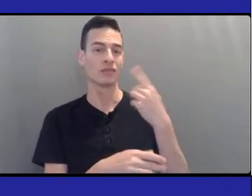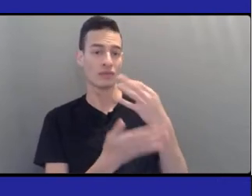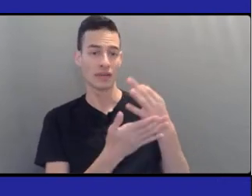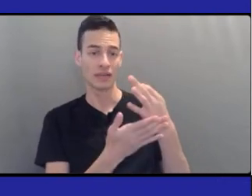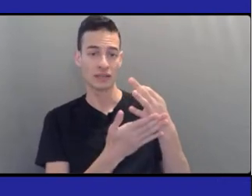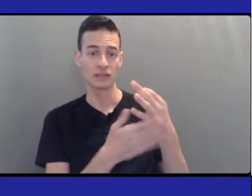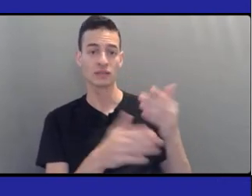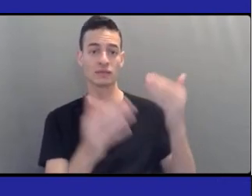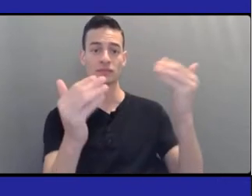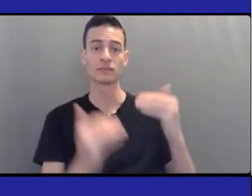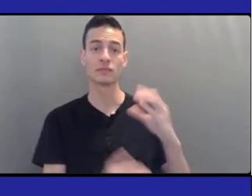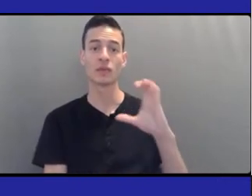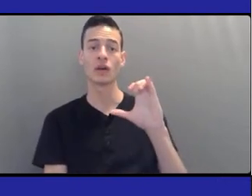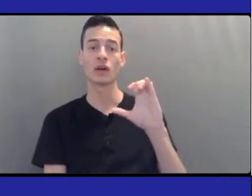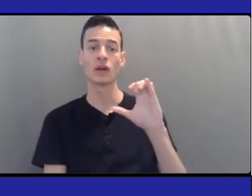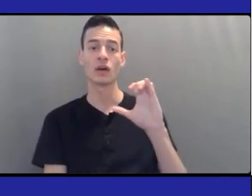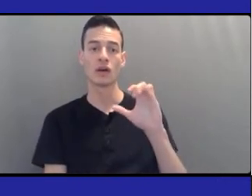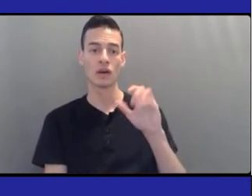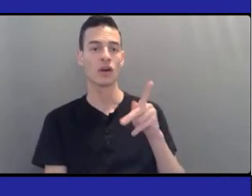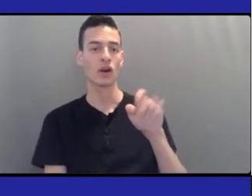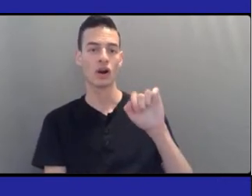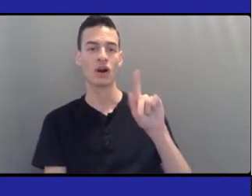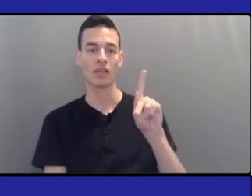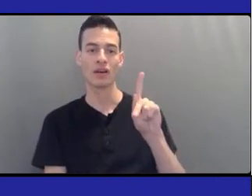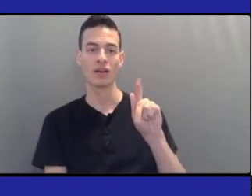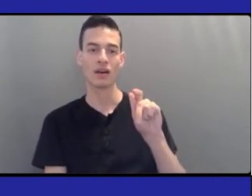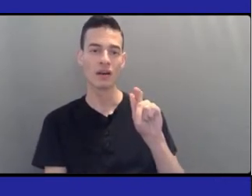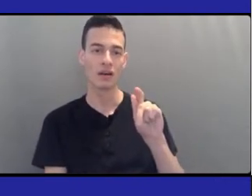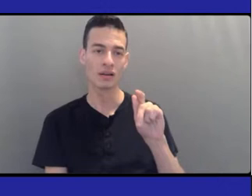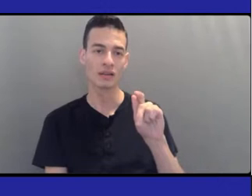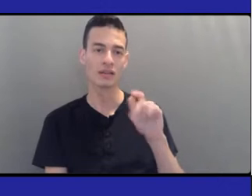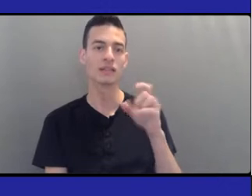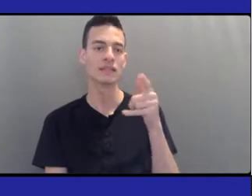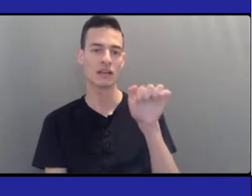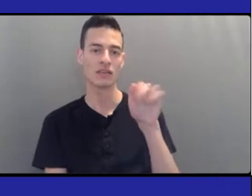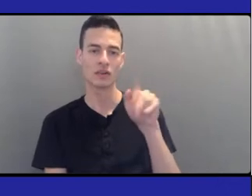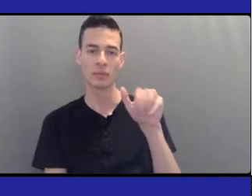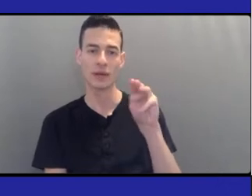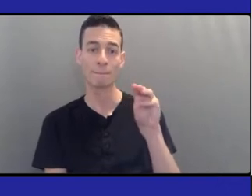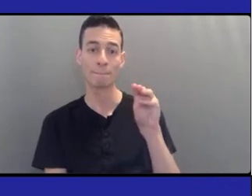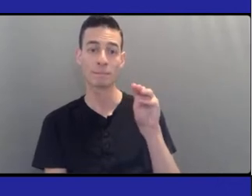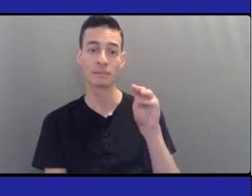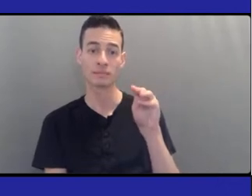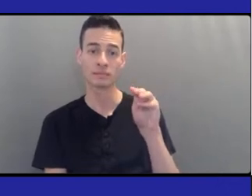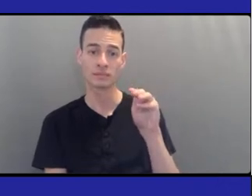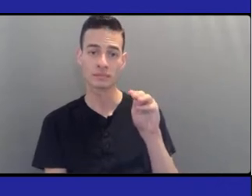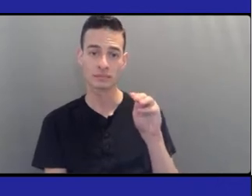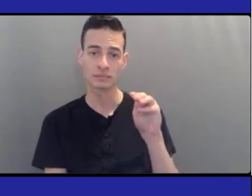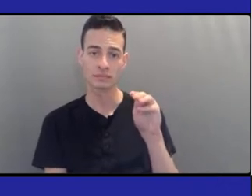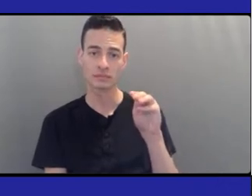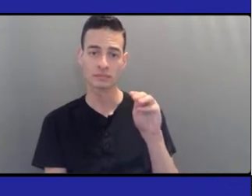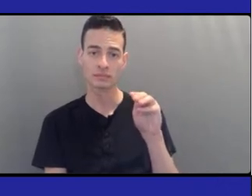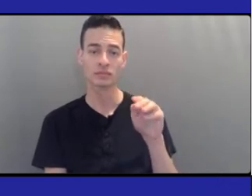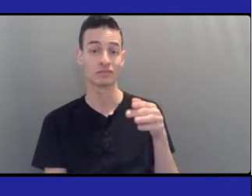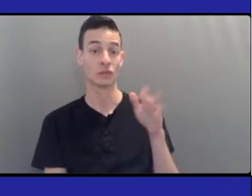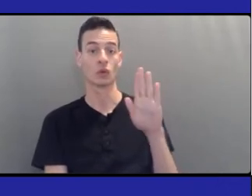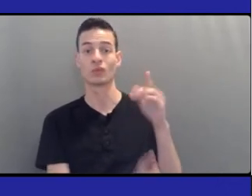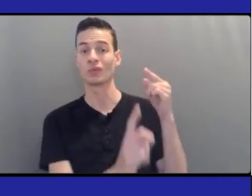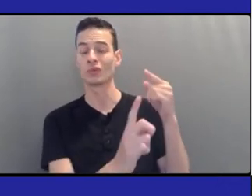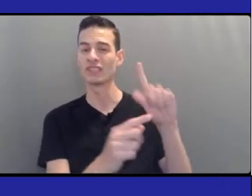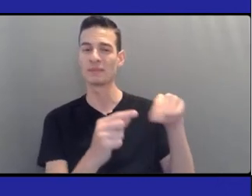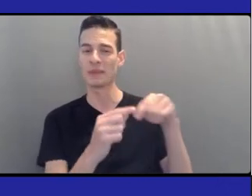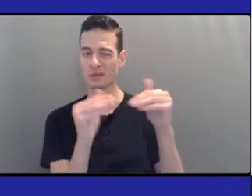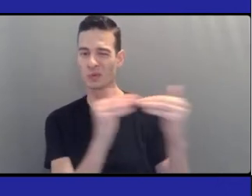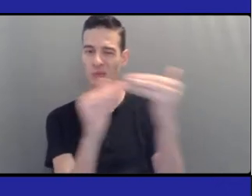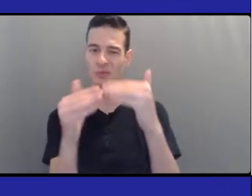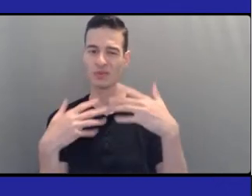lot of experience on equity and healthcare, and currently is the Associate Director for Complex